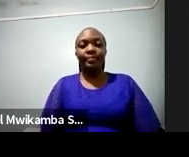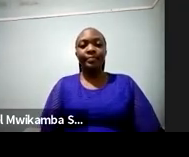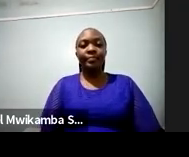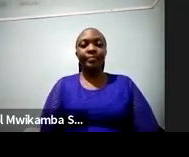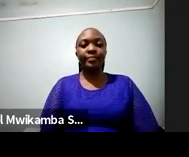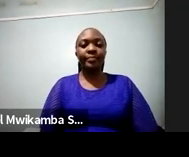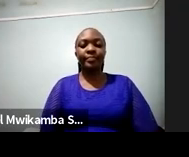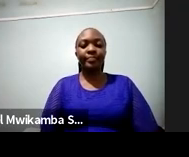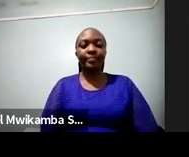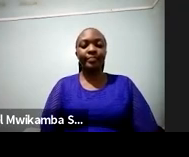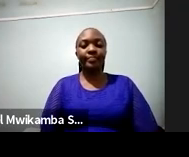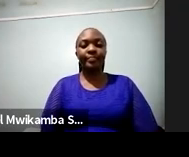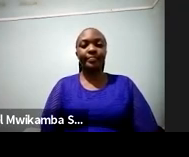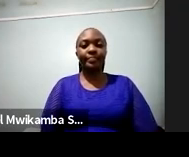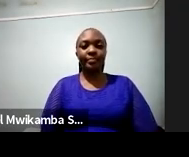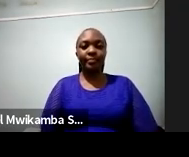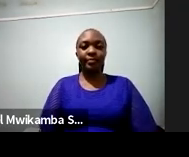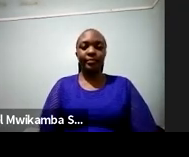Beatrice Masinde.